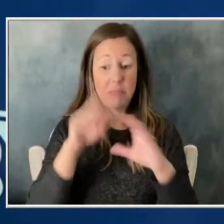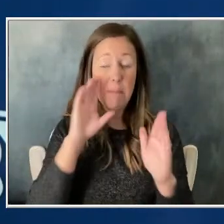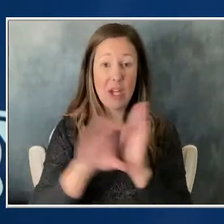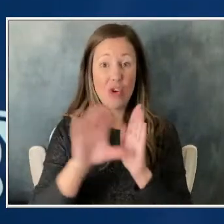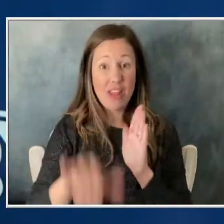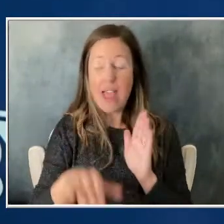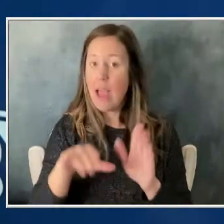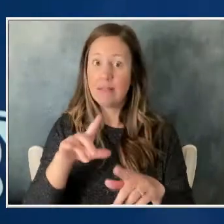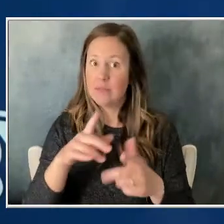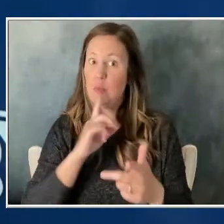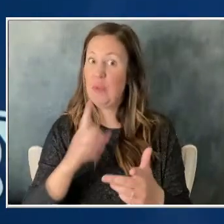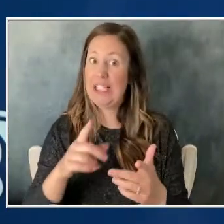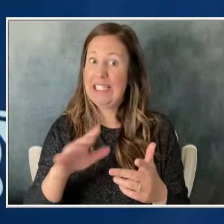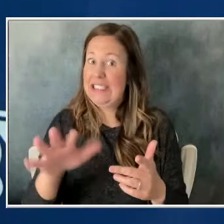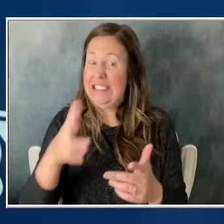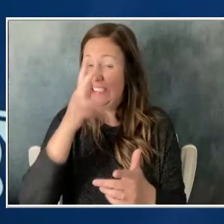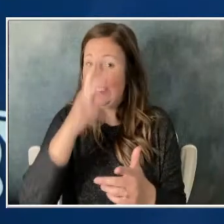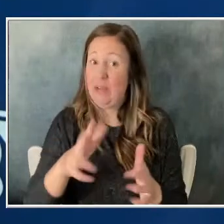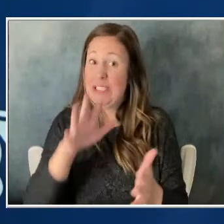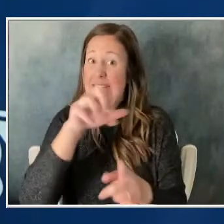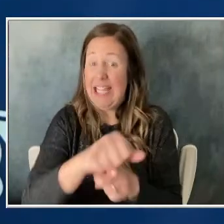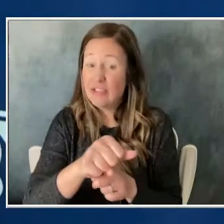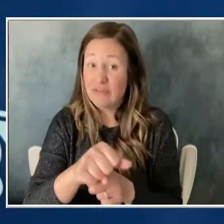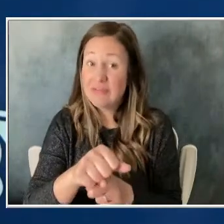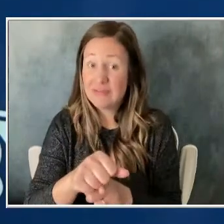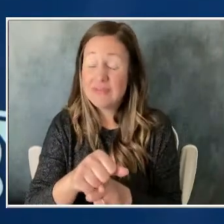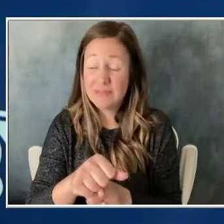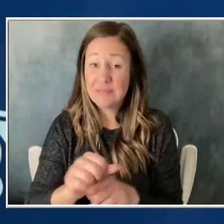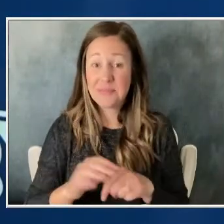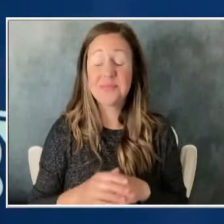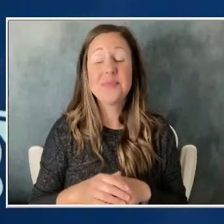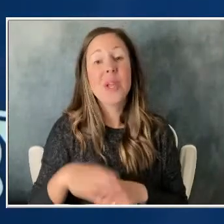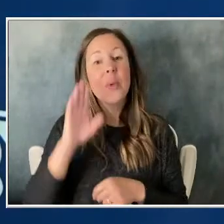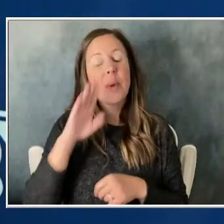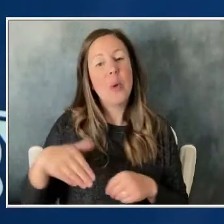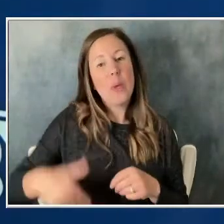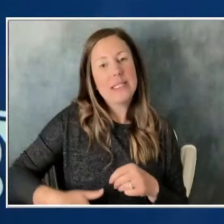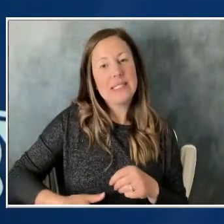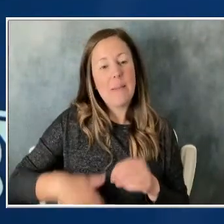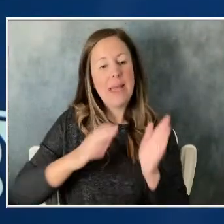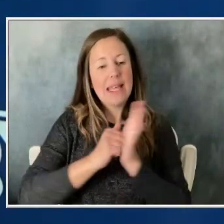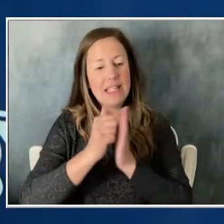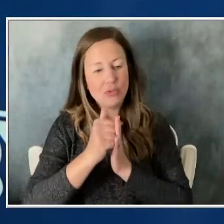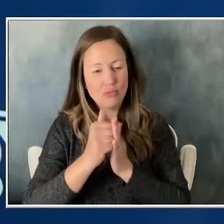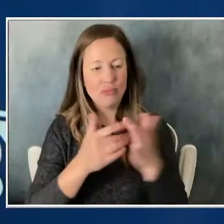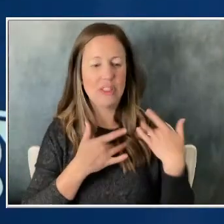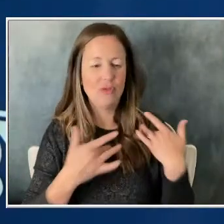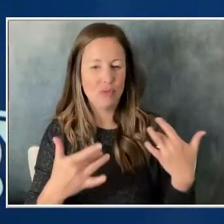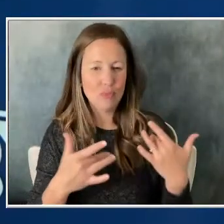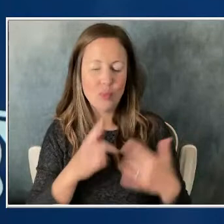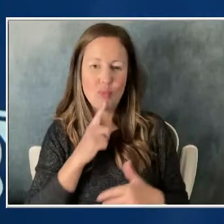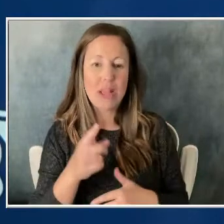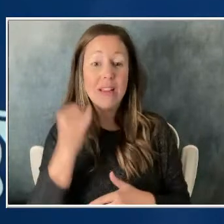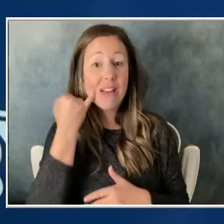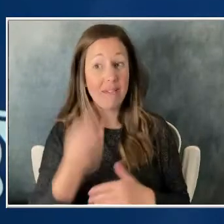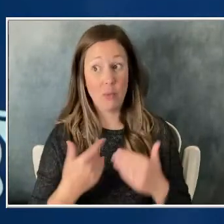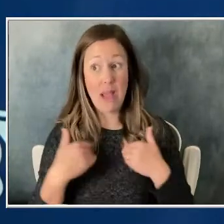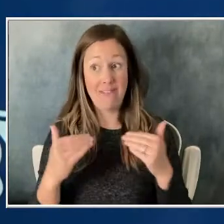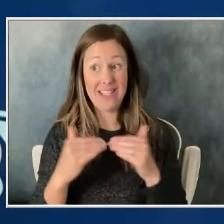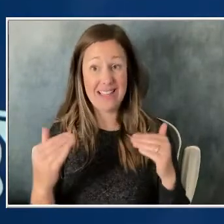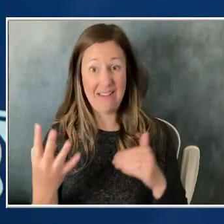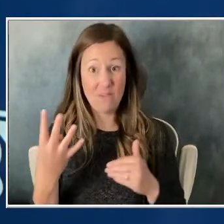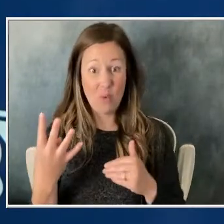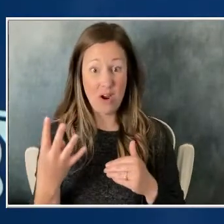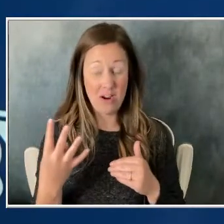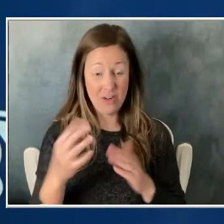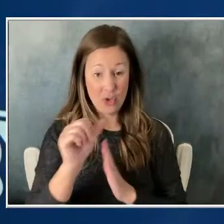of stage 4. And we know that in stomach cancer, in general, in stomach cancer, if you have stage 4, surgery,